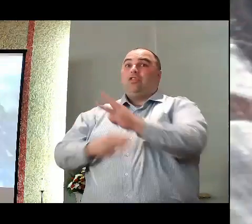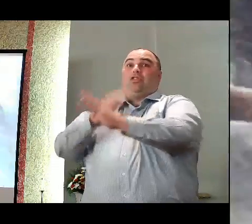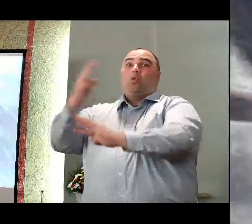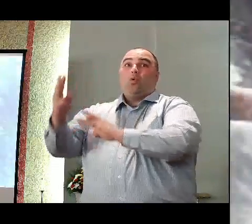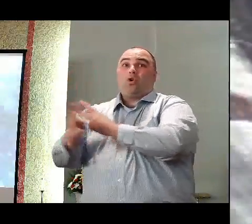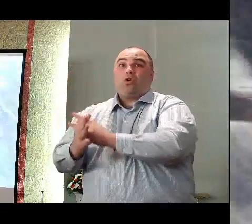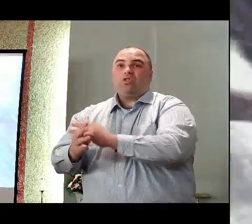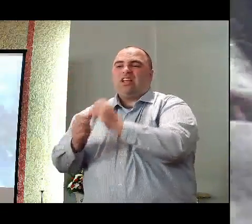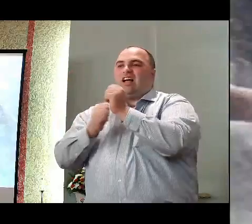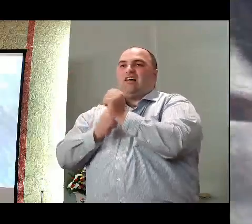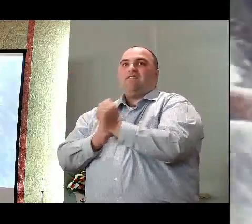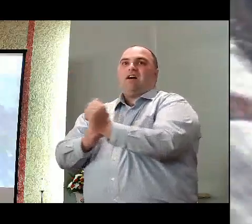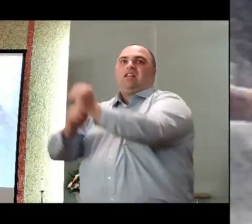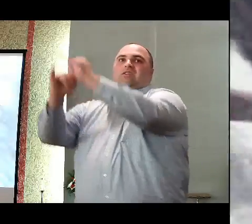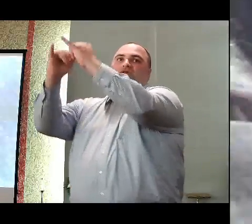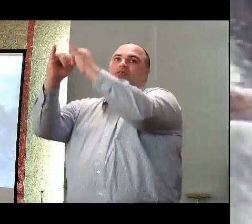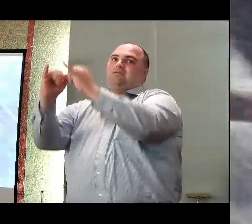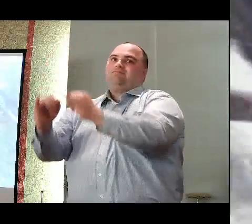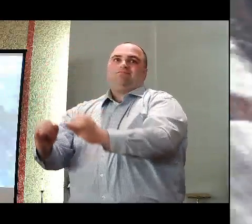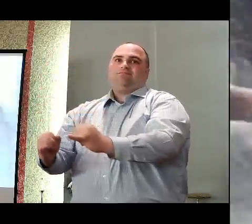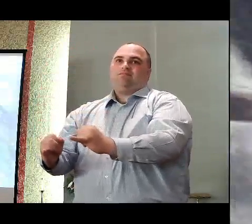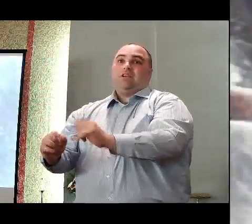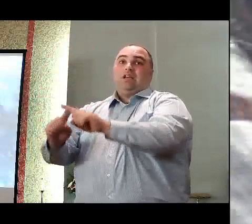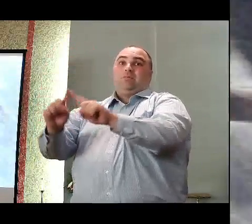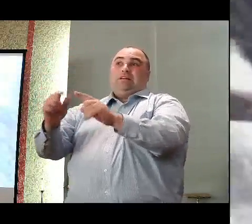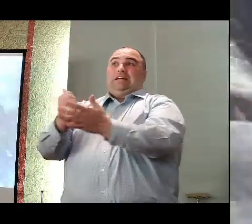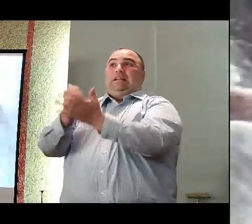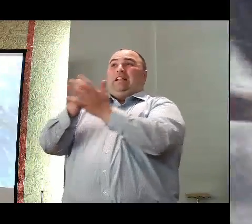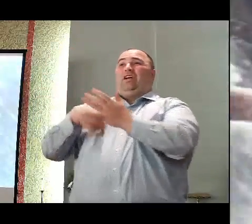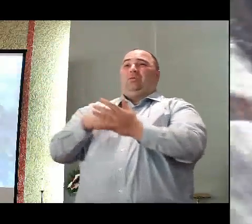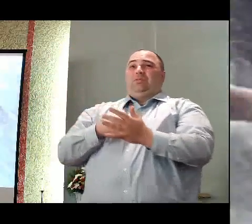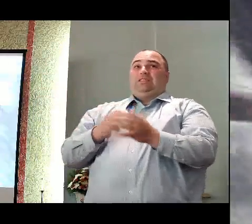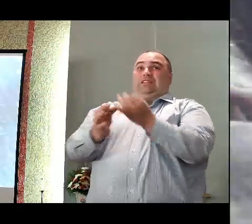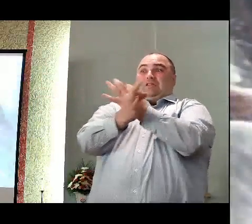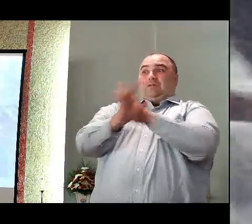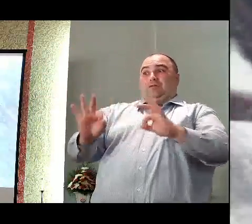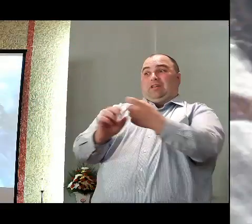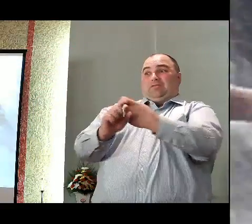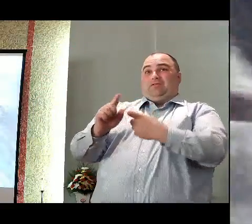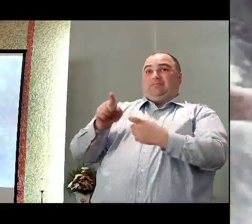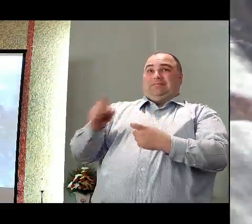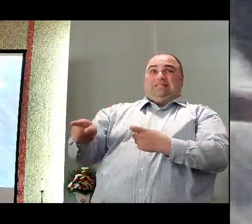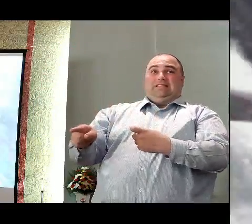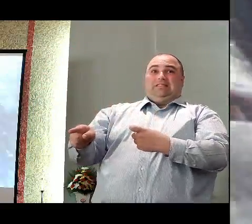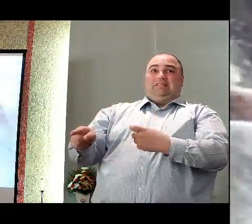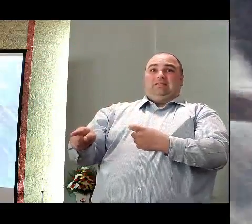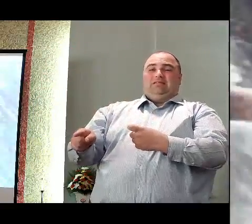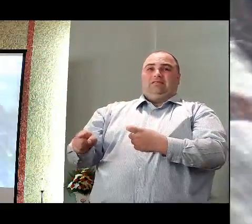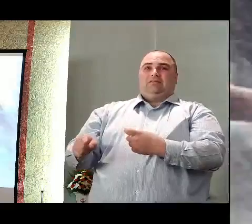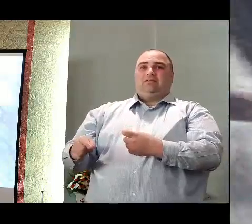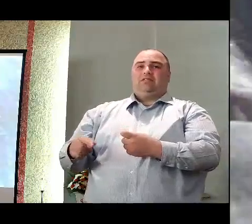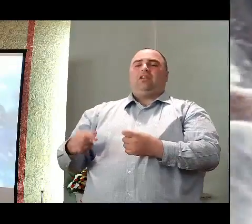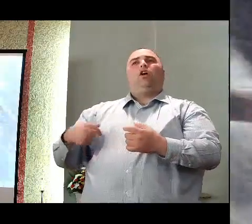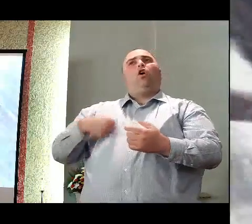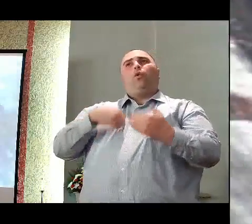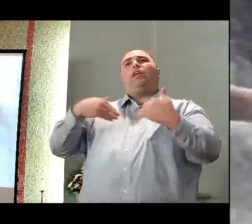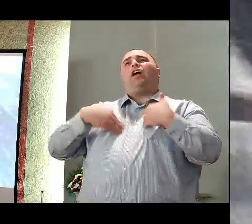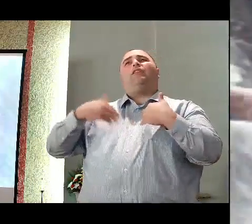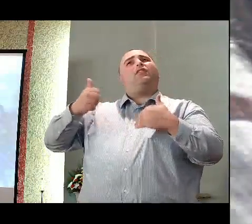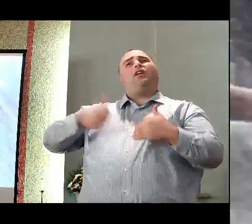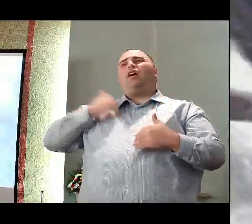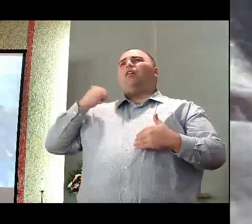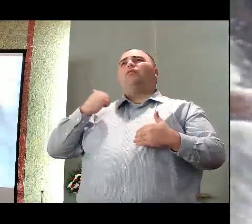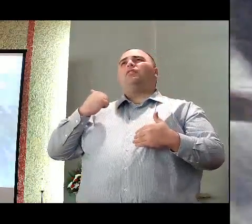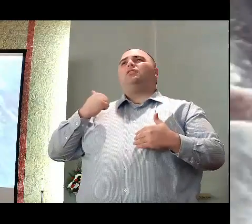you that you've given us strength to stand in your word, in your gospel, and that we have confidence in that to be